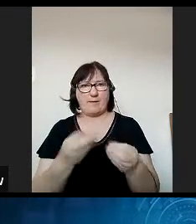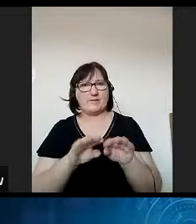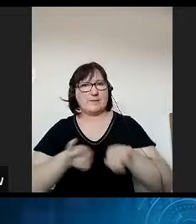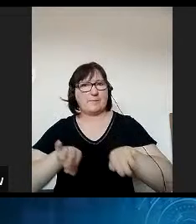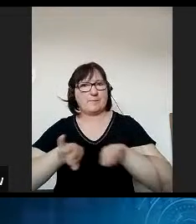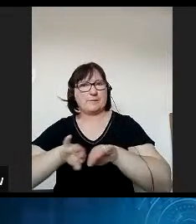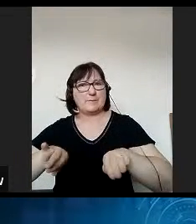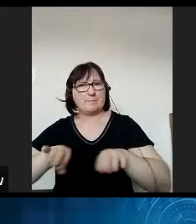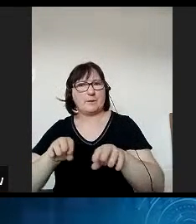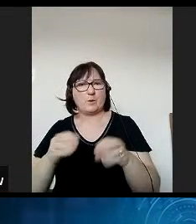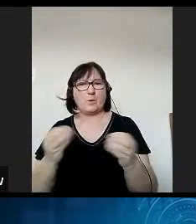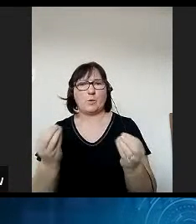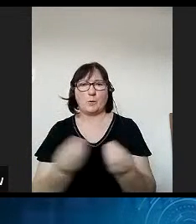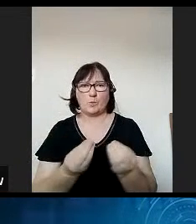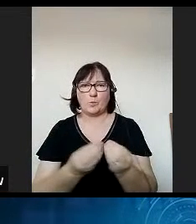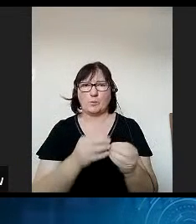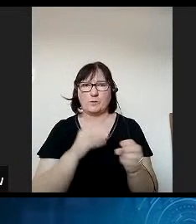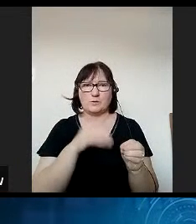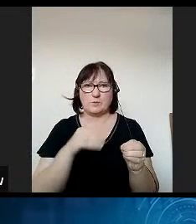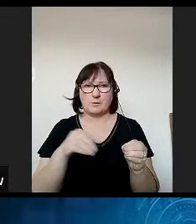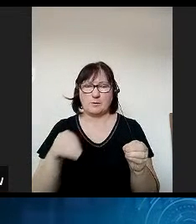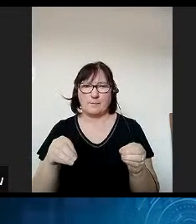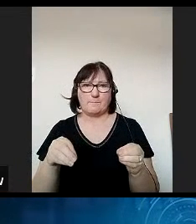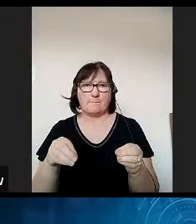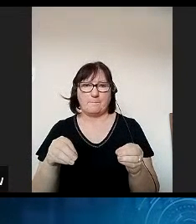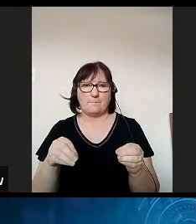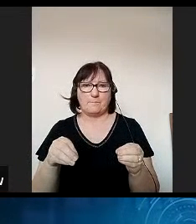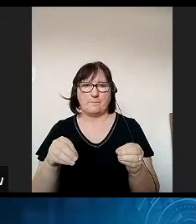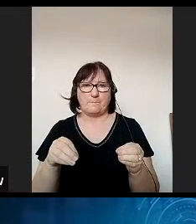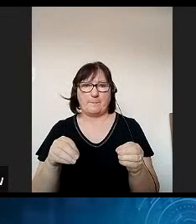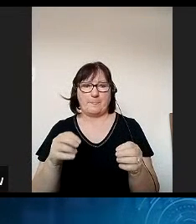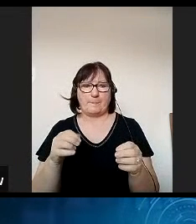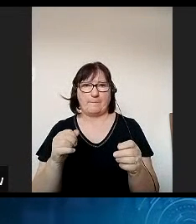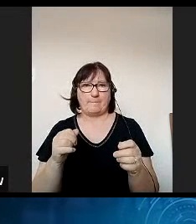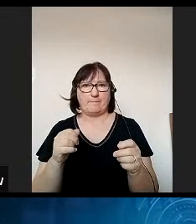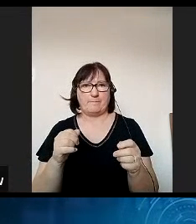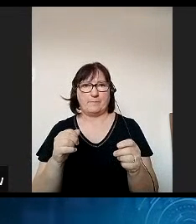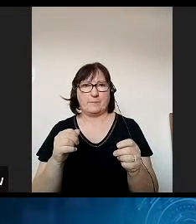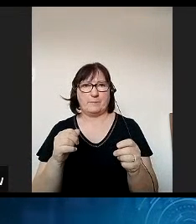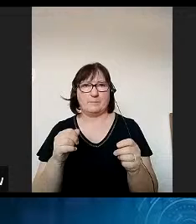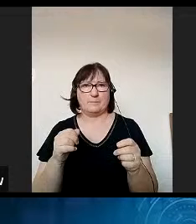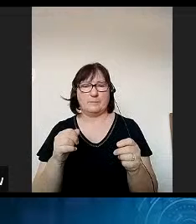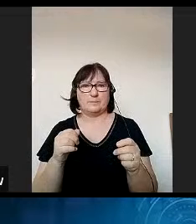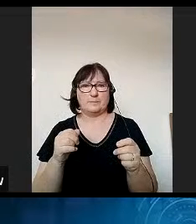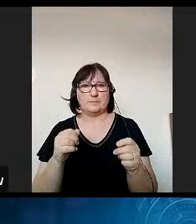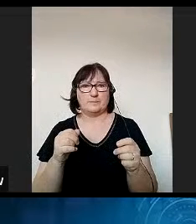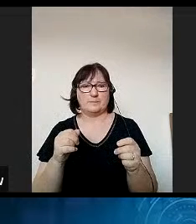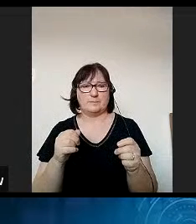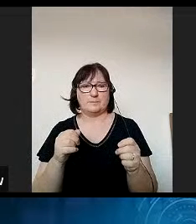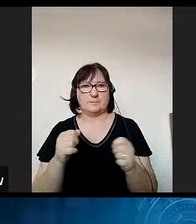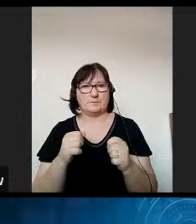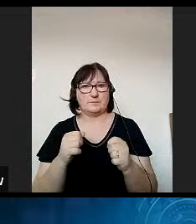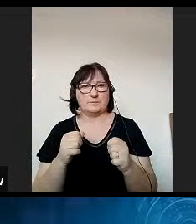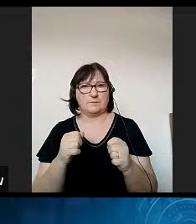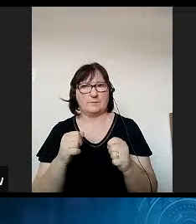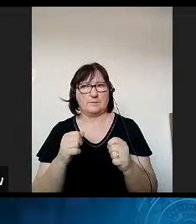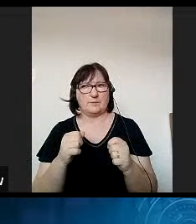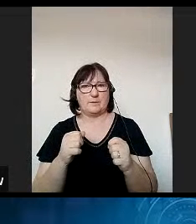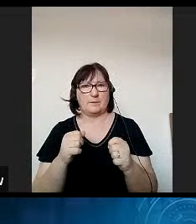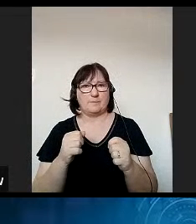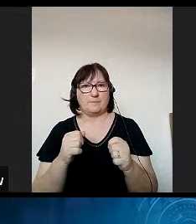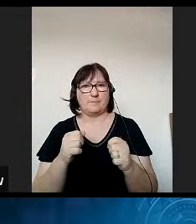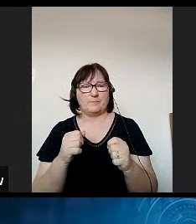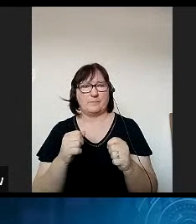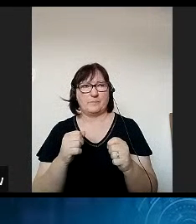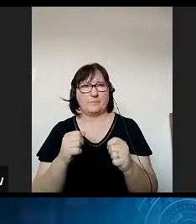We cannot say which item gives the whole in a case its essential character.